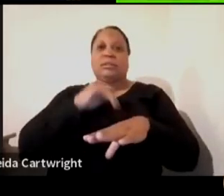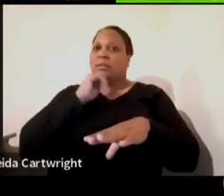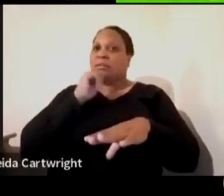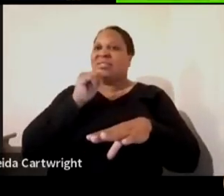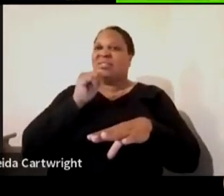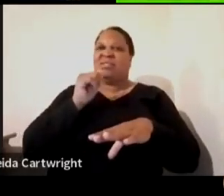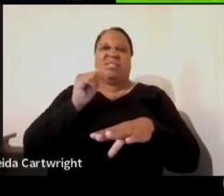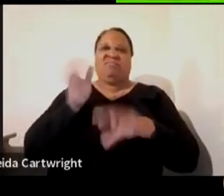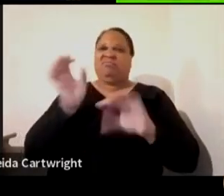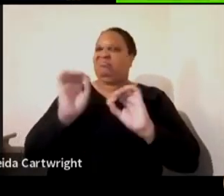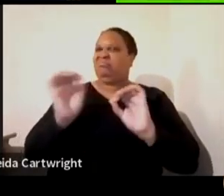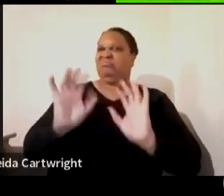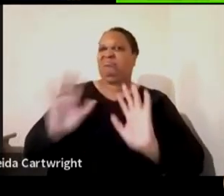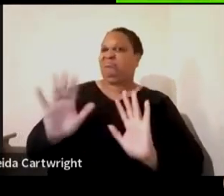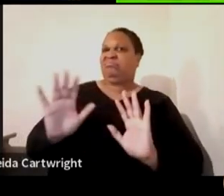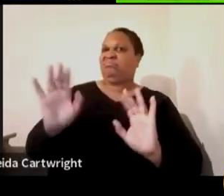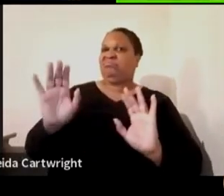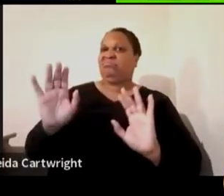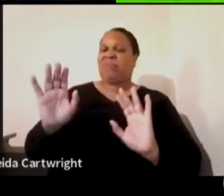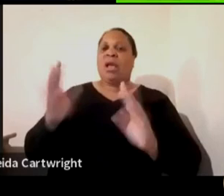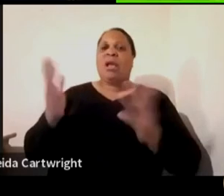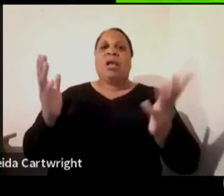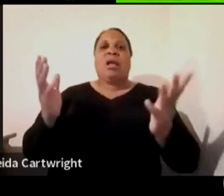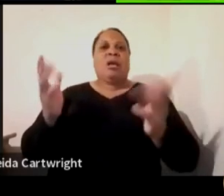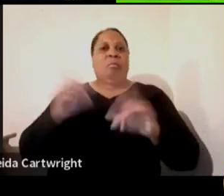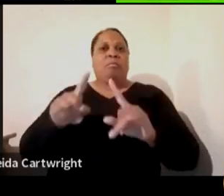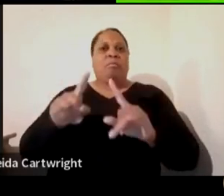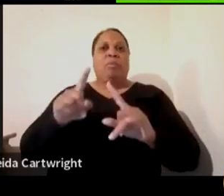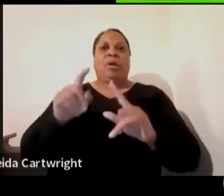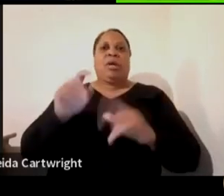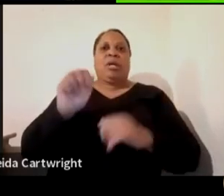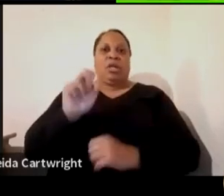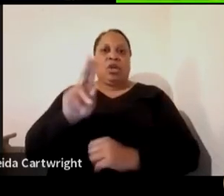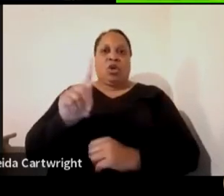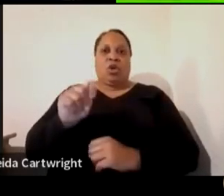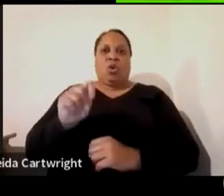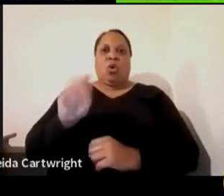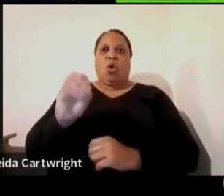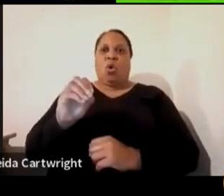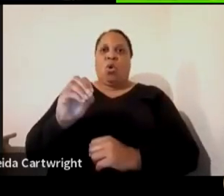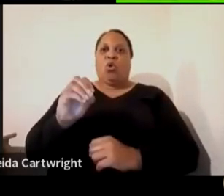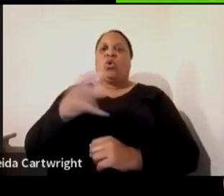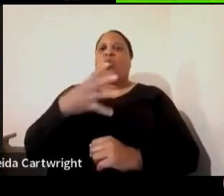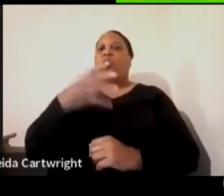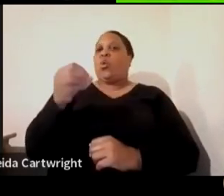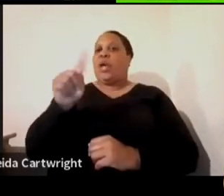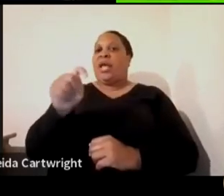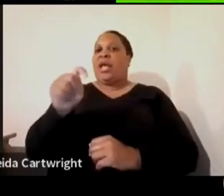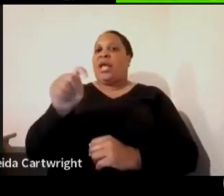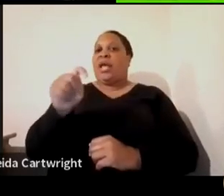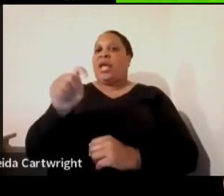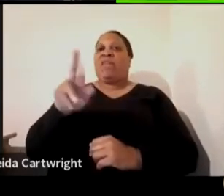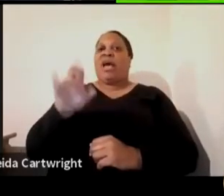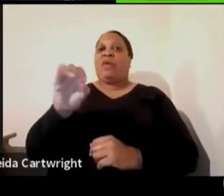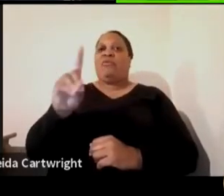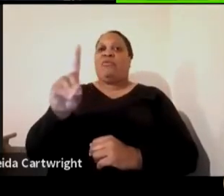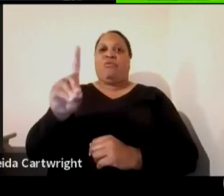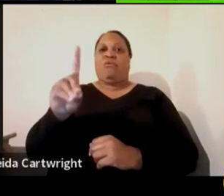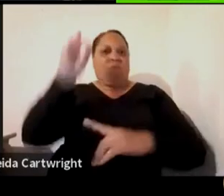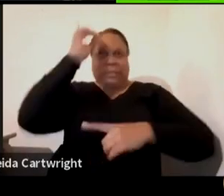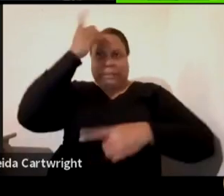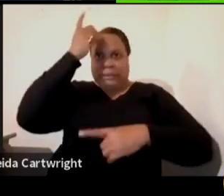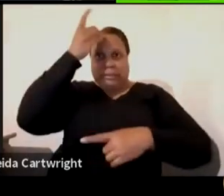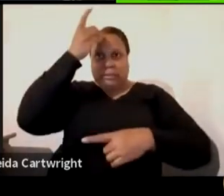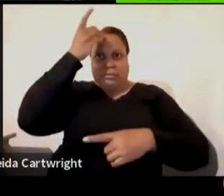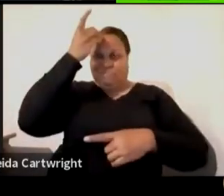at all. So when it comes to autoimmune diseases and thyroid diseases, that is not considered to